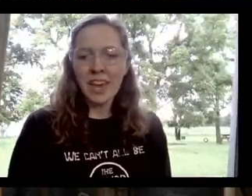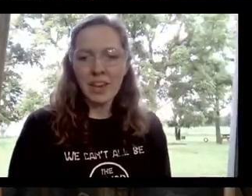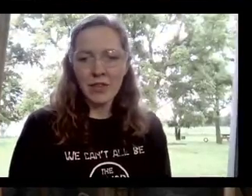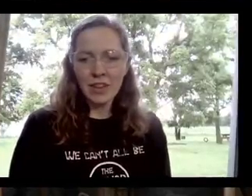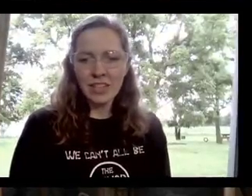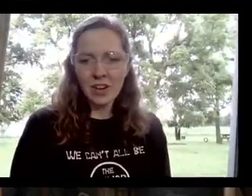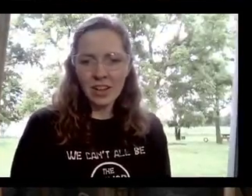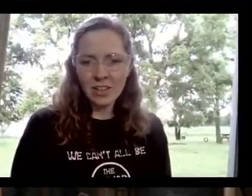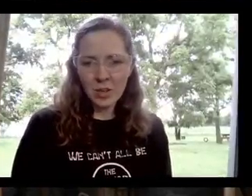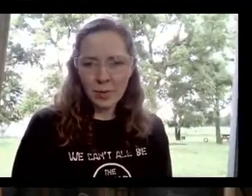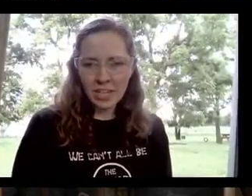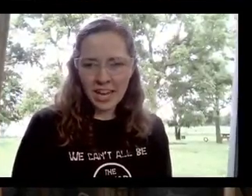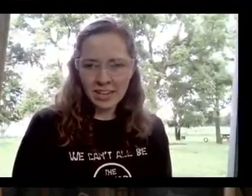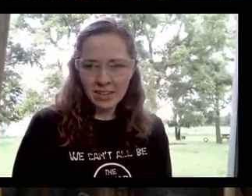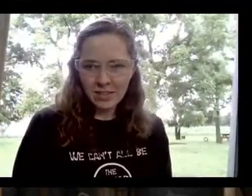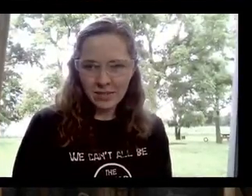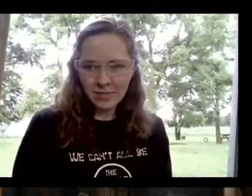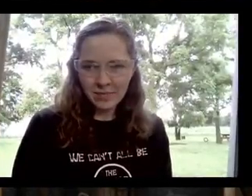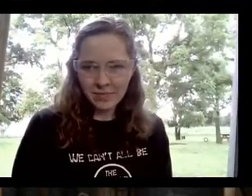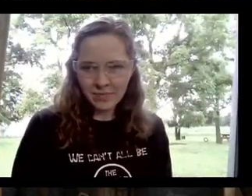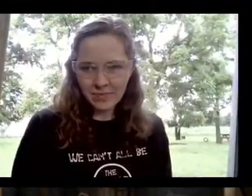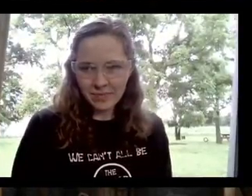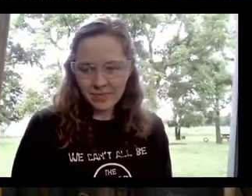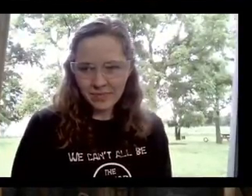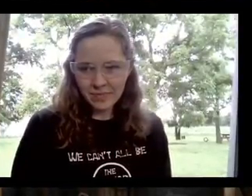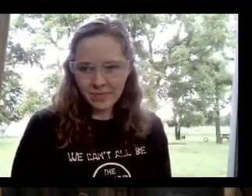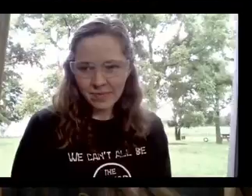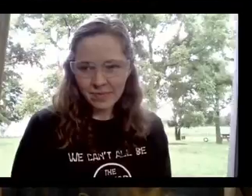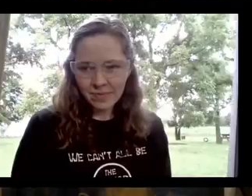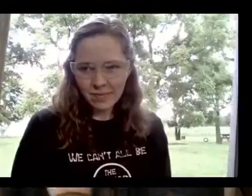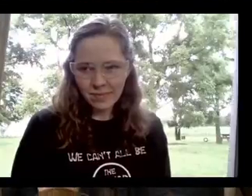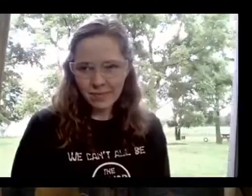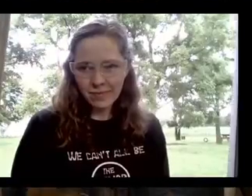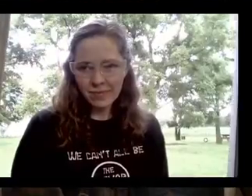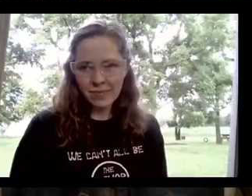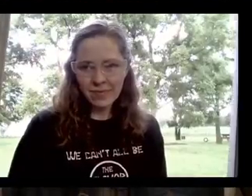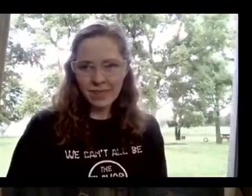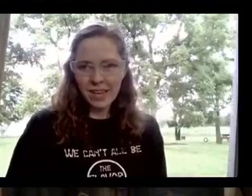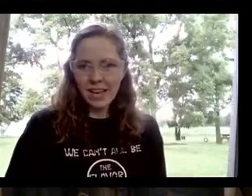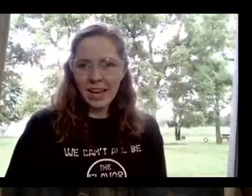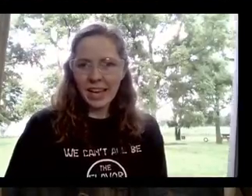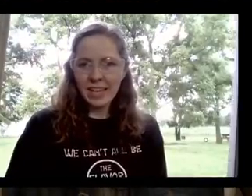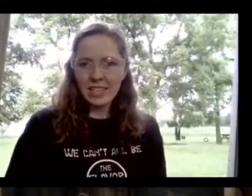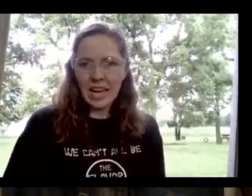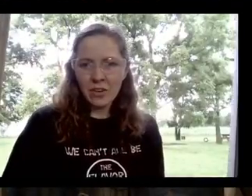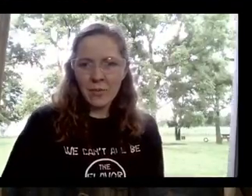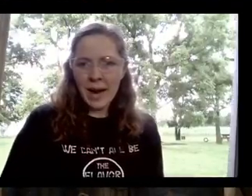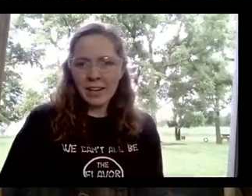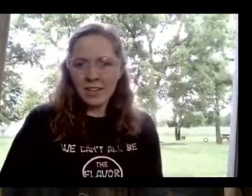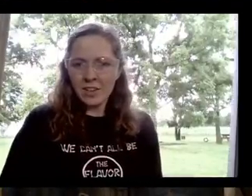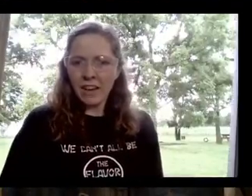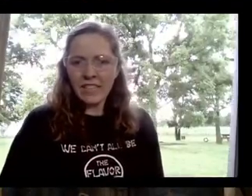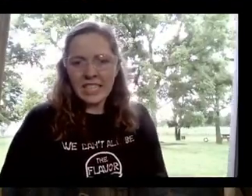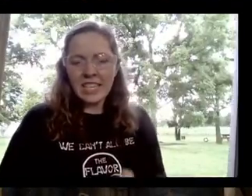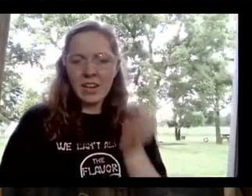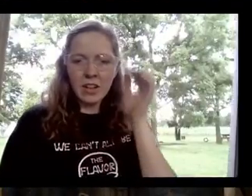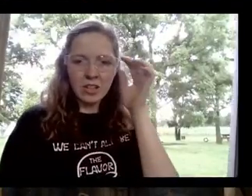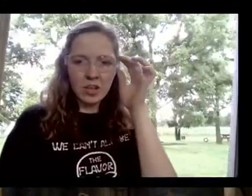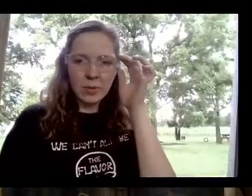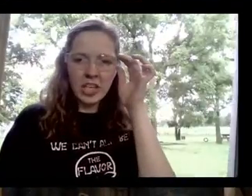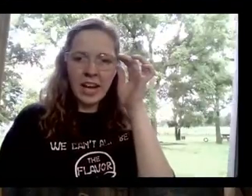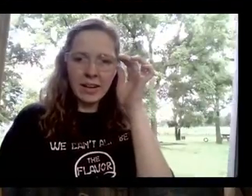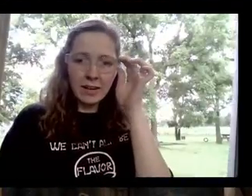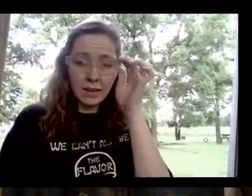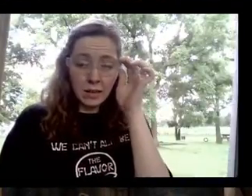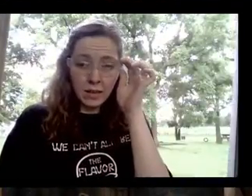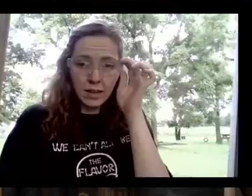North Country Forge, thank you for the $2 super chat. North Country Forge, thank you so much. And Techronmatic also gave us a $10